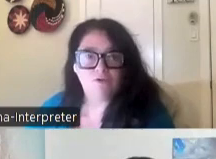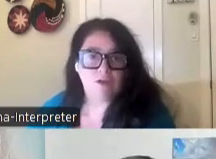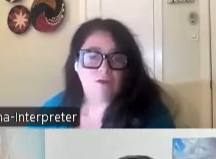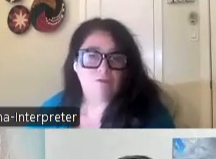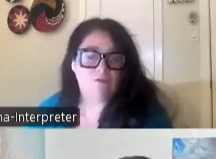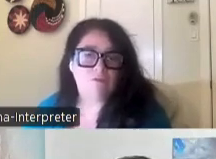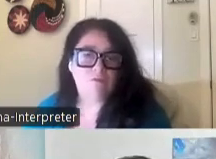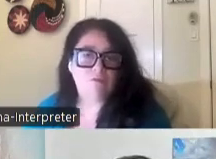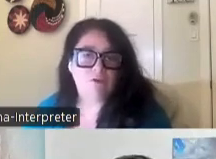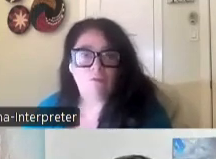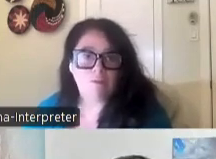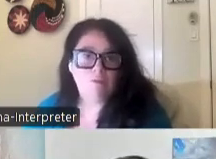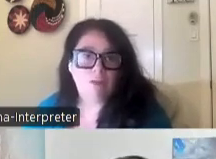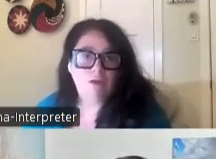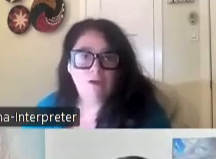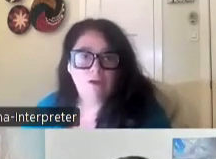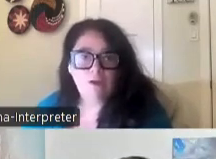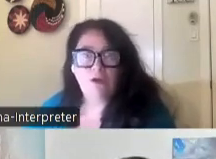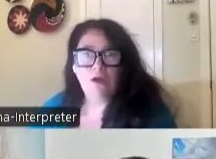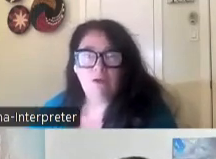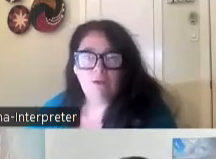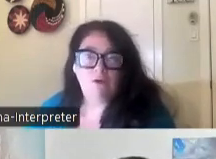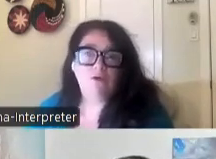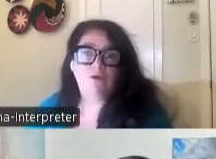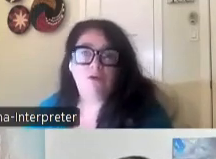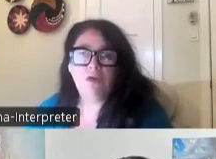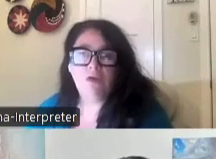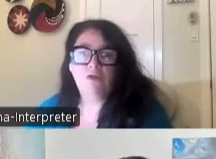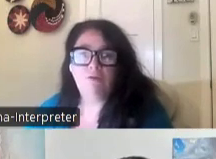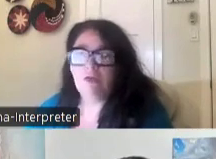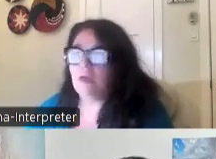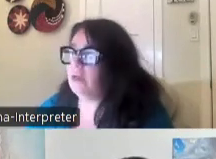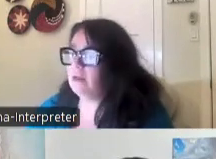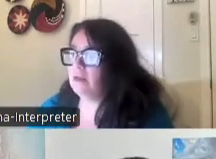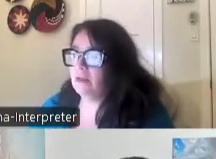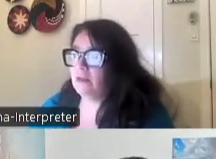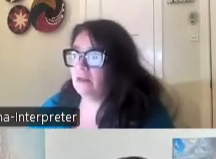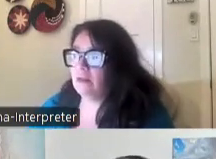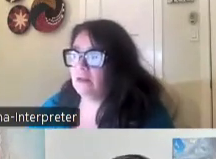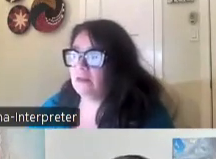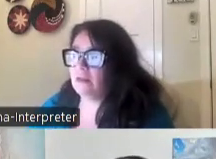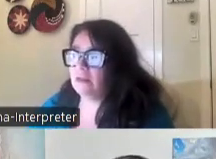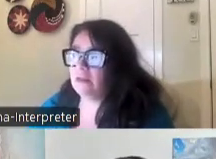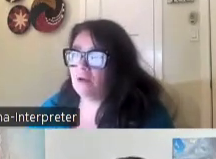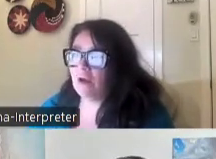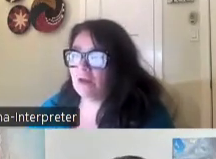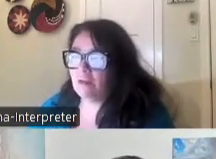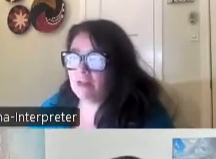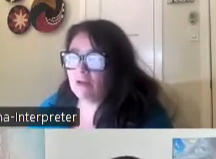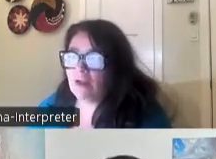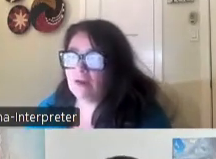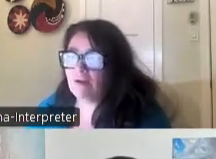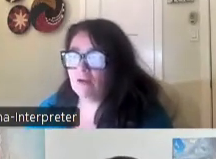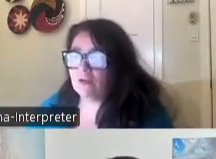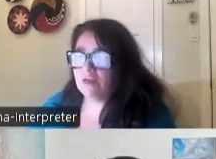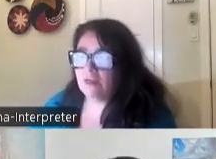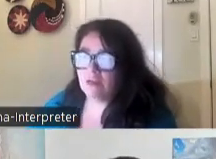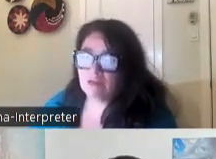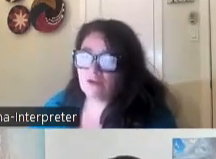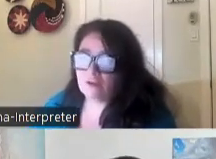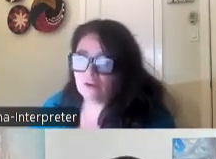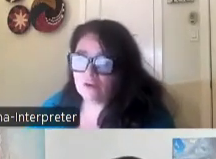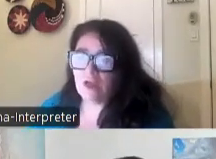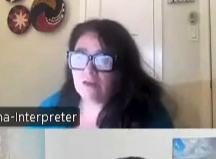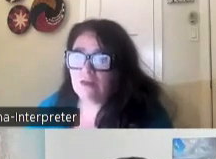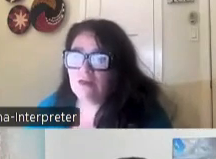And what that means is that we're still seeing that coastal fog in a lot of regions is still making a strong showing, at least in most years. There have